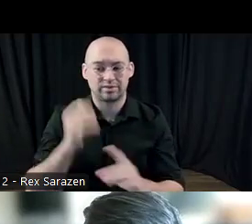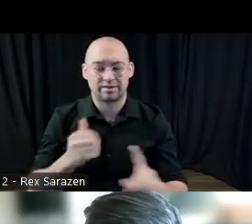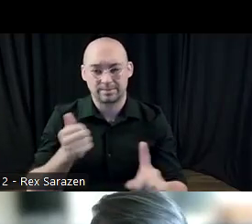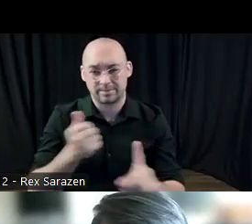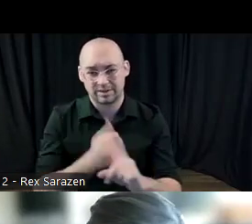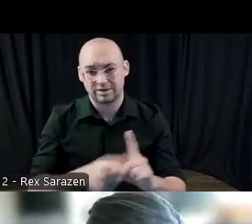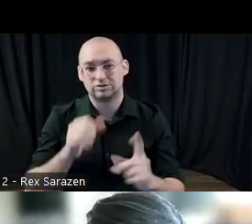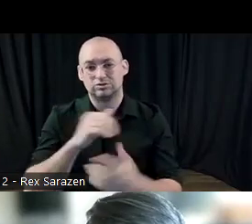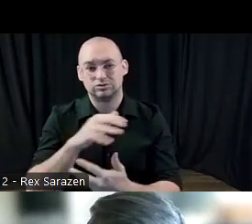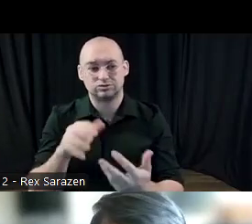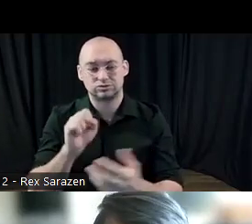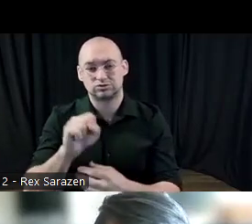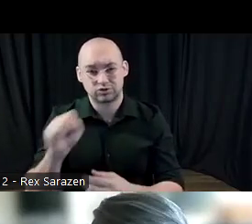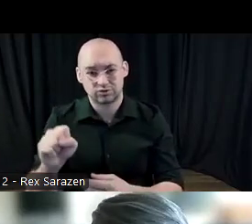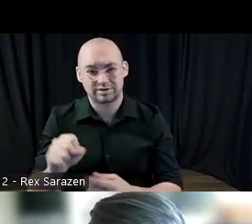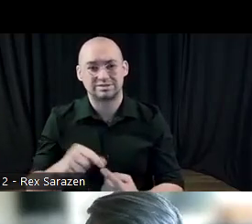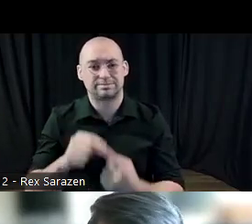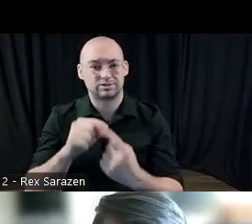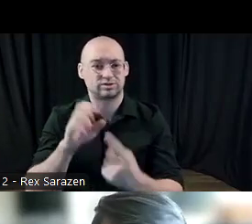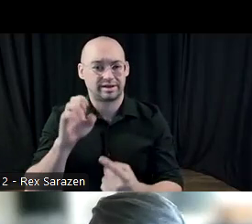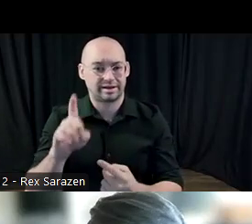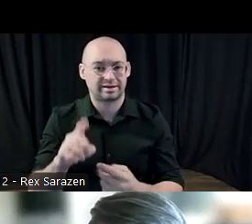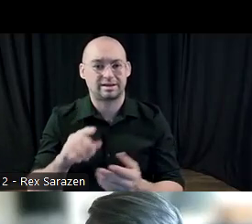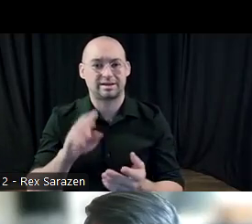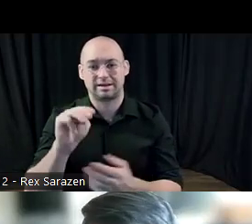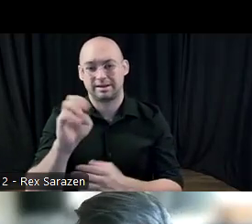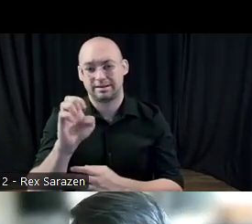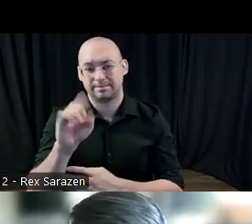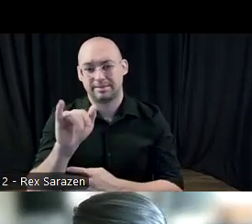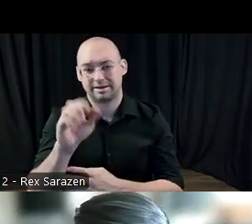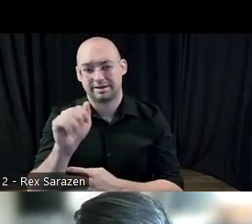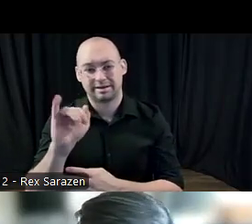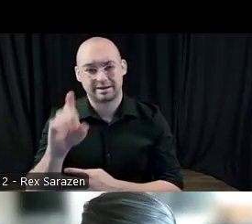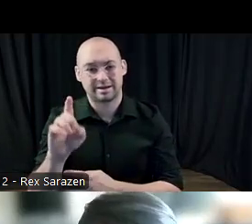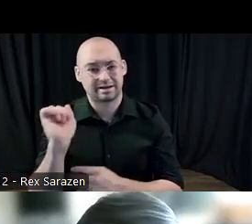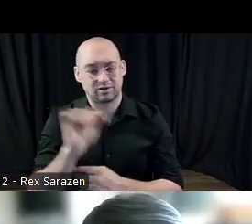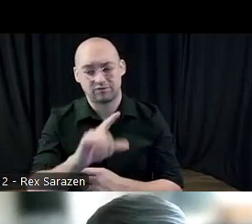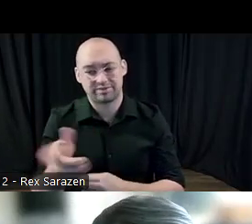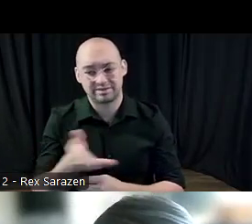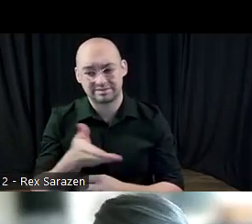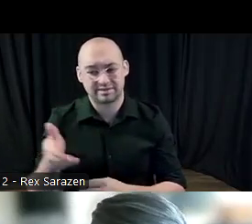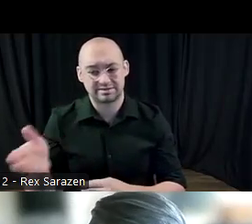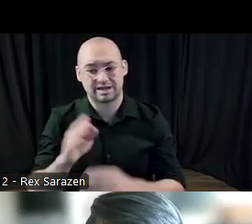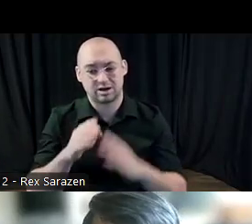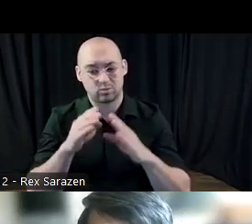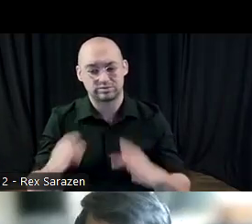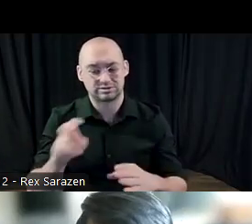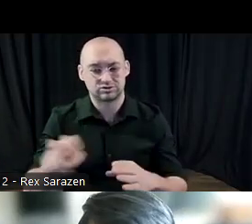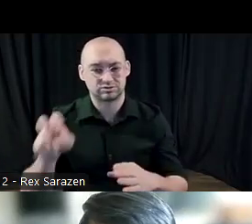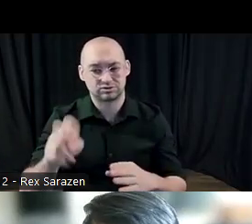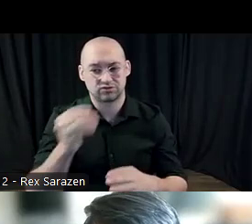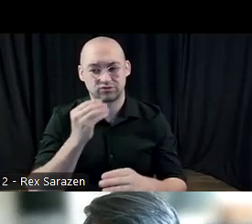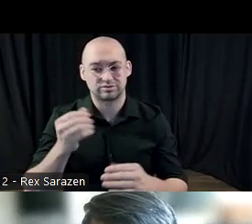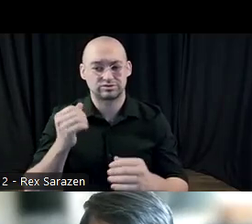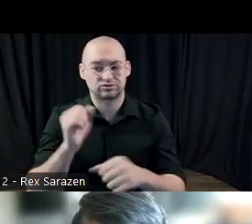Social Security, special ed, Medicaid, any of these things, housing, transportation, food security, all these things